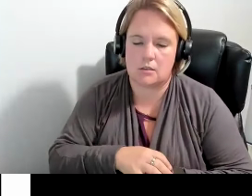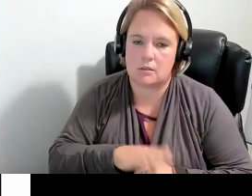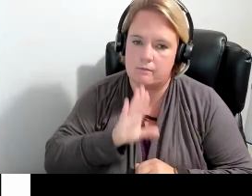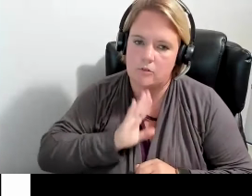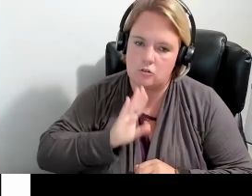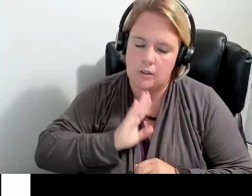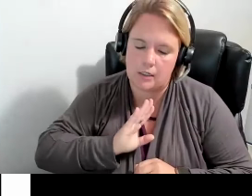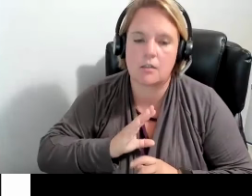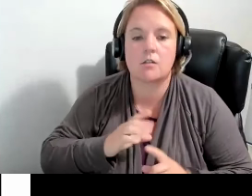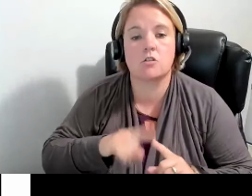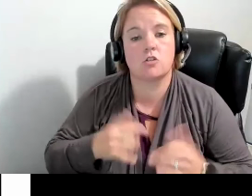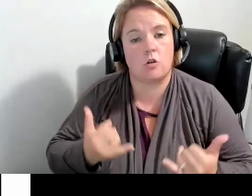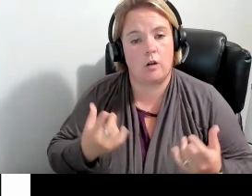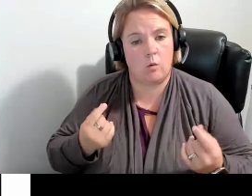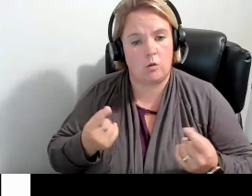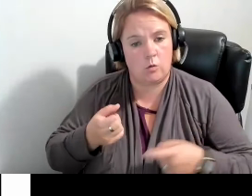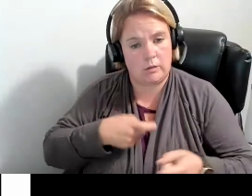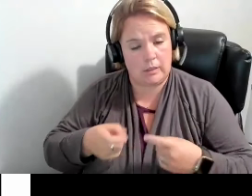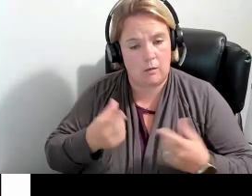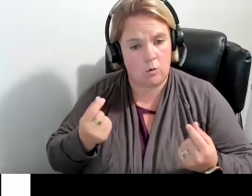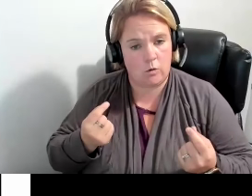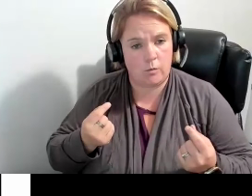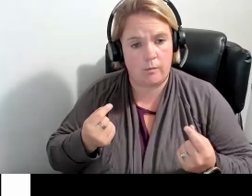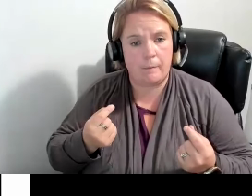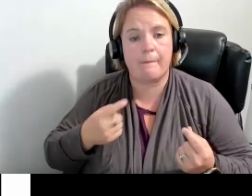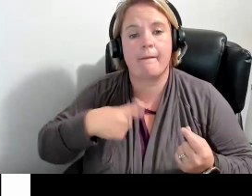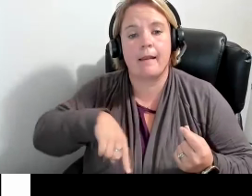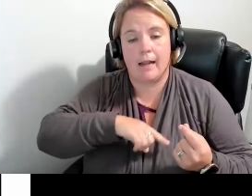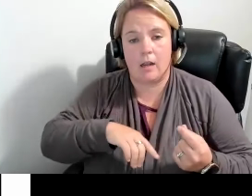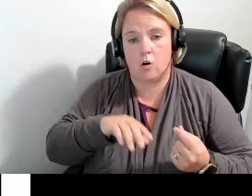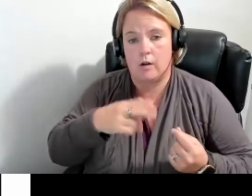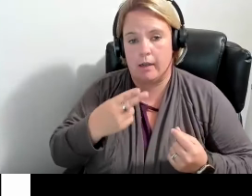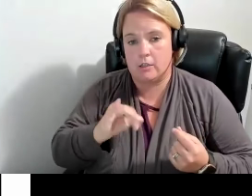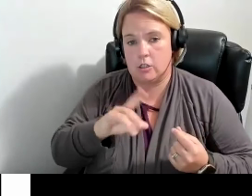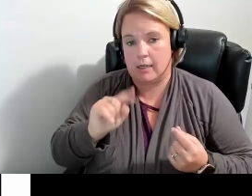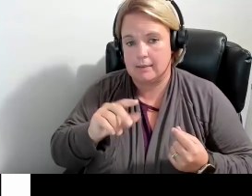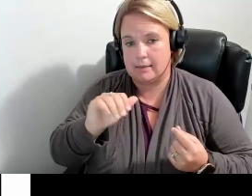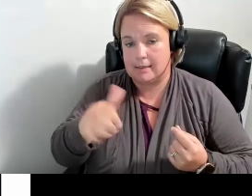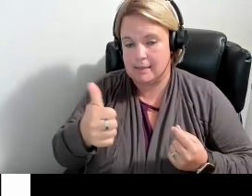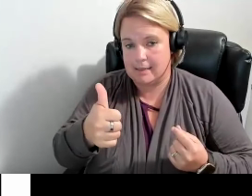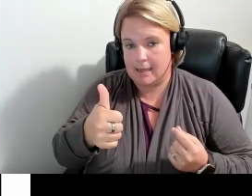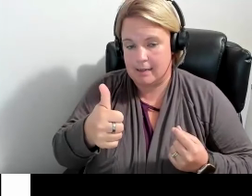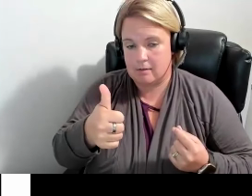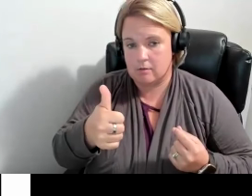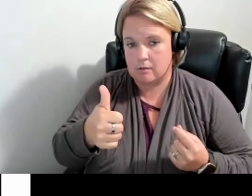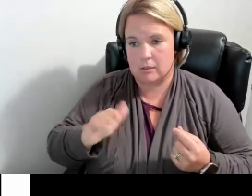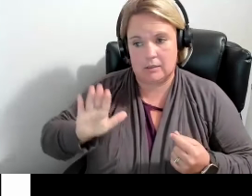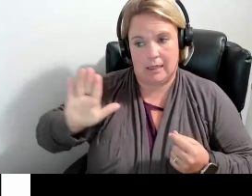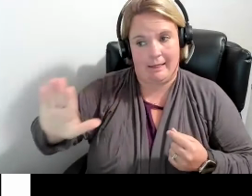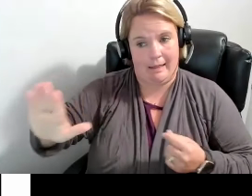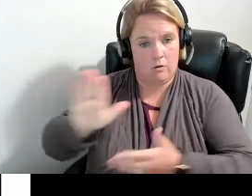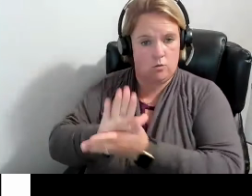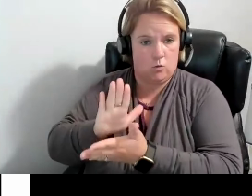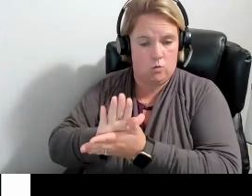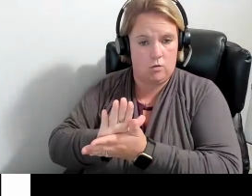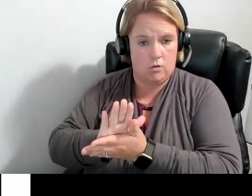So now what we're doing is we offer our HIT 10 medical terminology class on their campus.